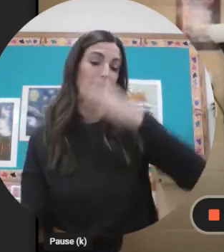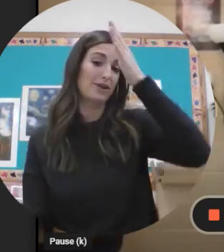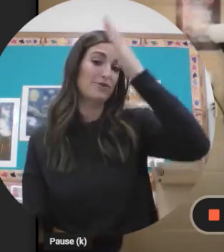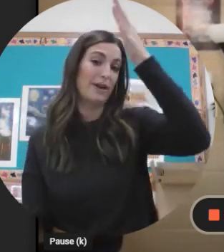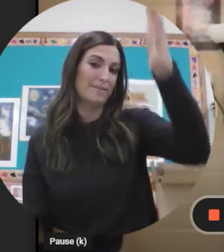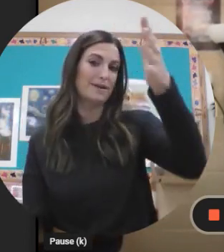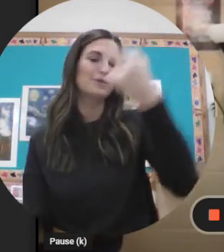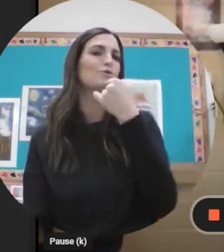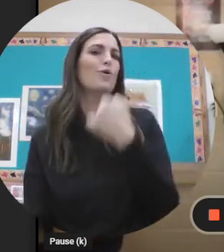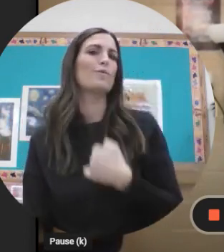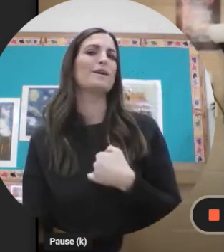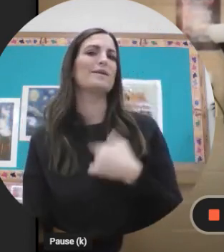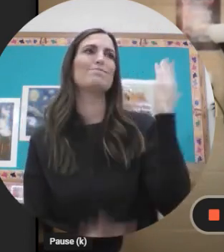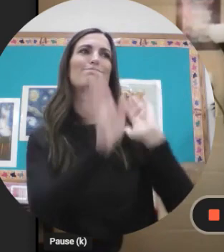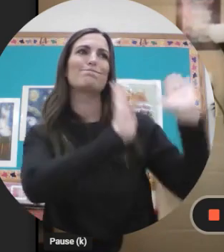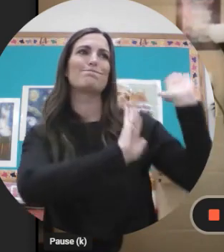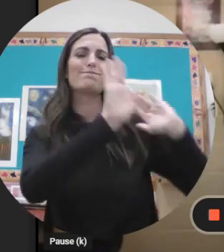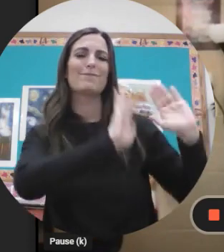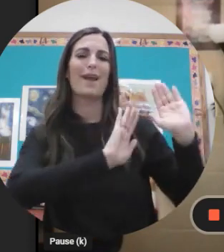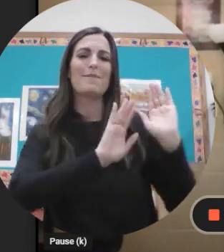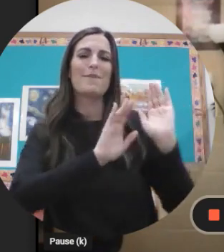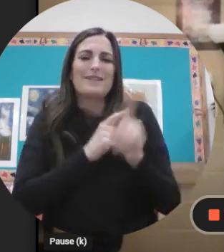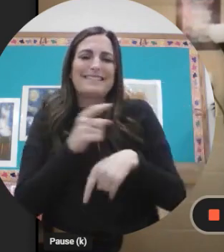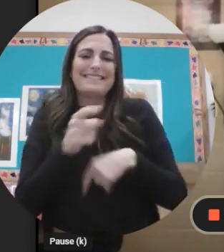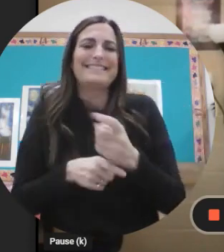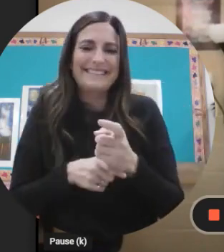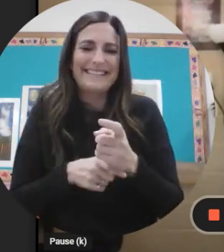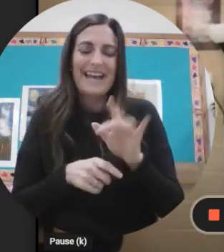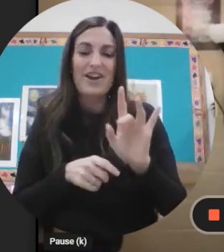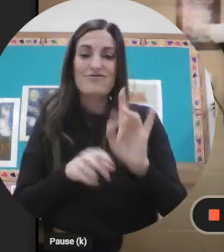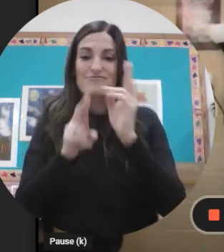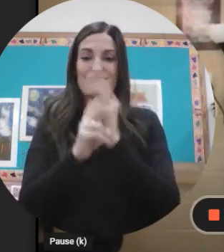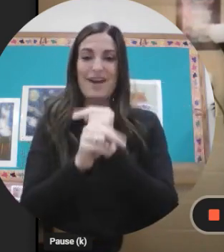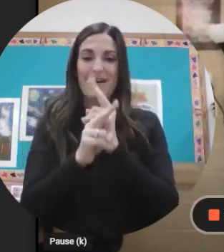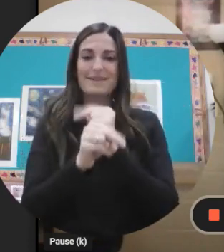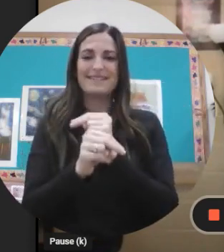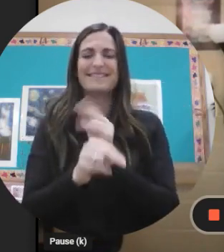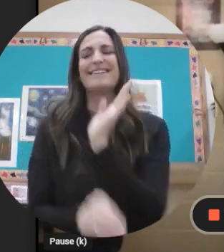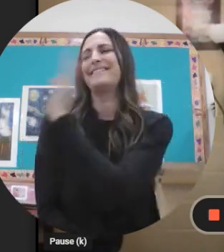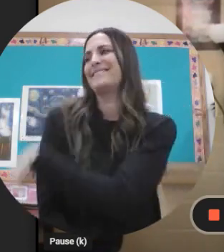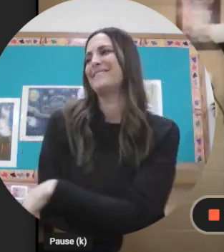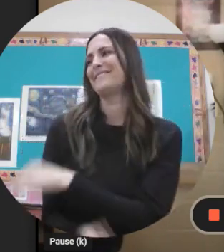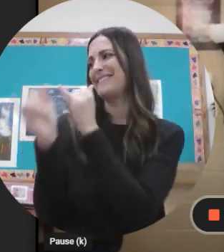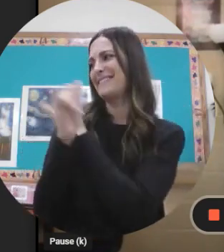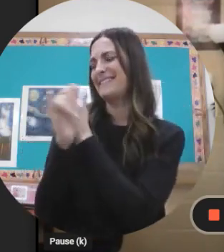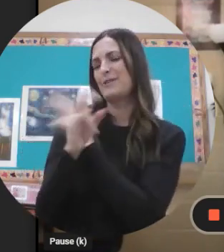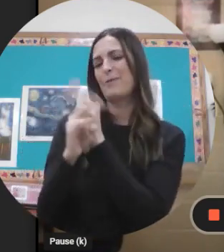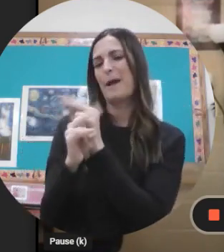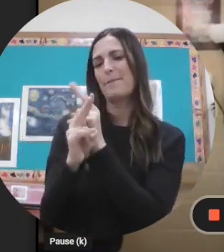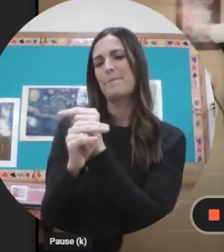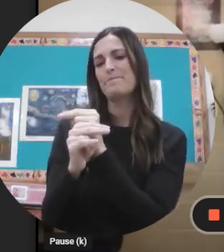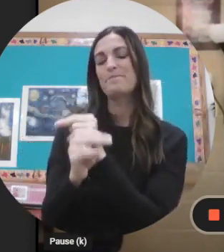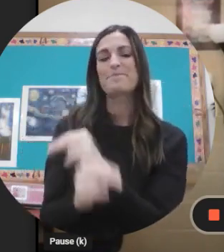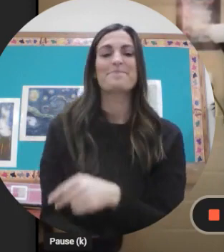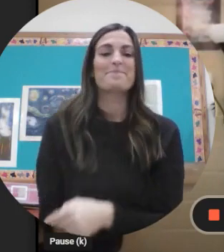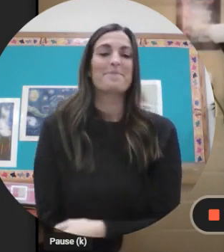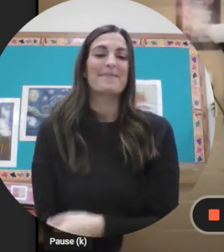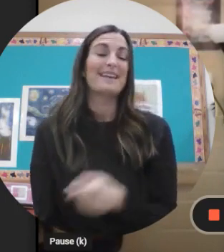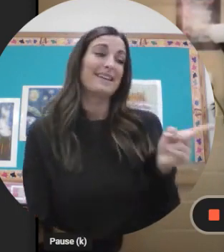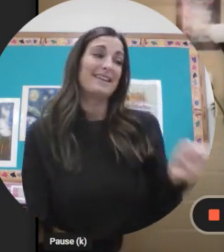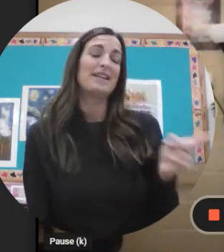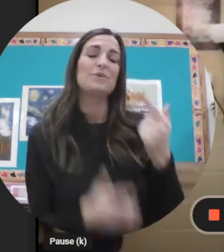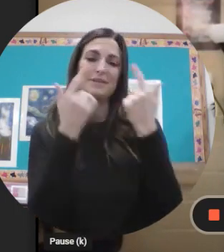trickster rabbit." "Silly rabbit," Jack said. "Tricks are for kids." I giggled. I didn't know if he'd meant to tell a joke, but it